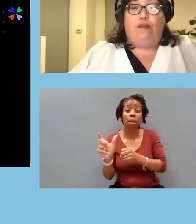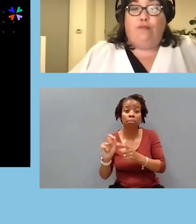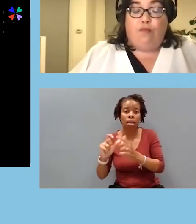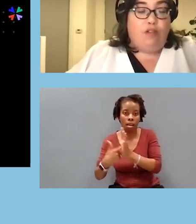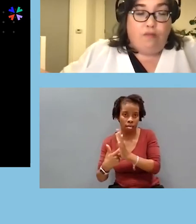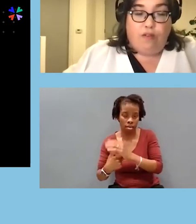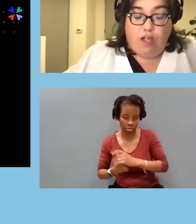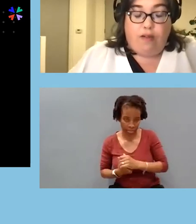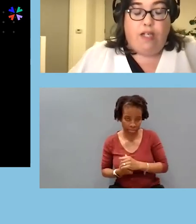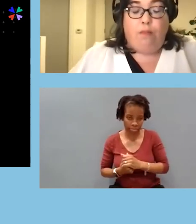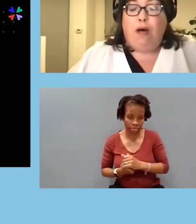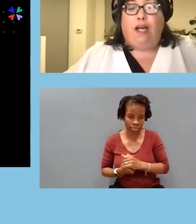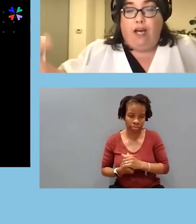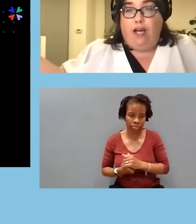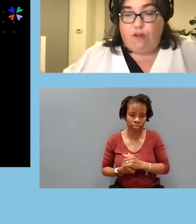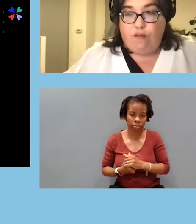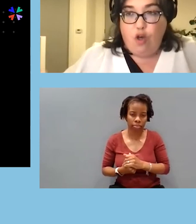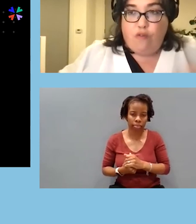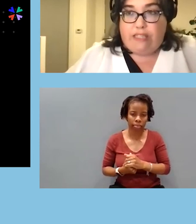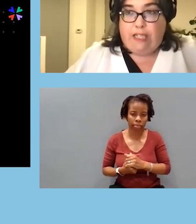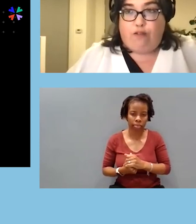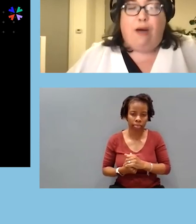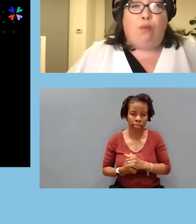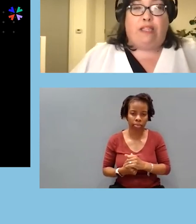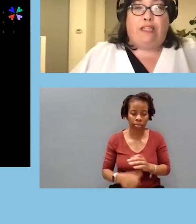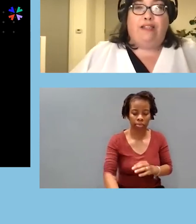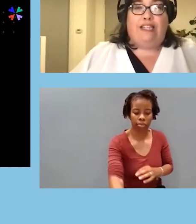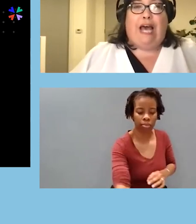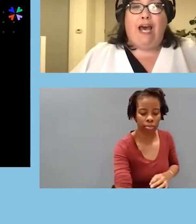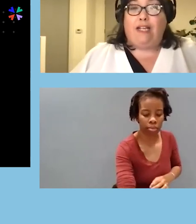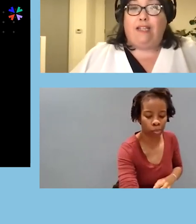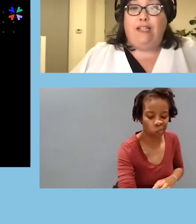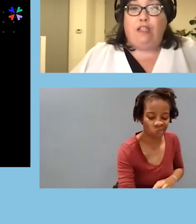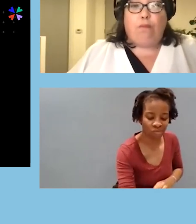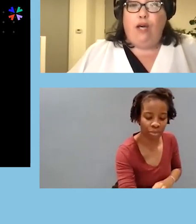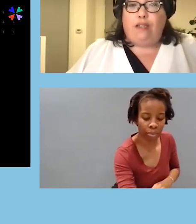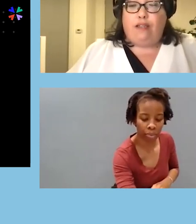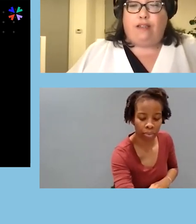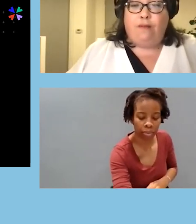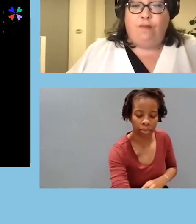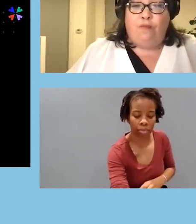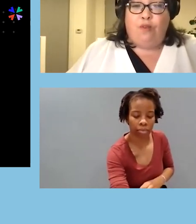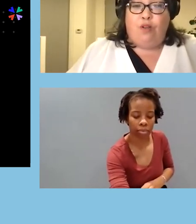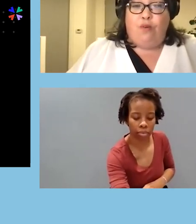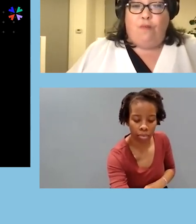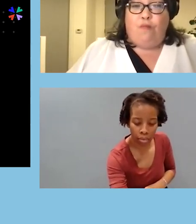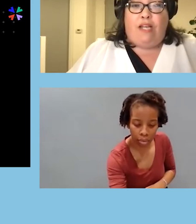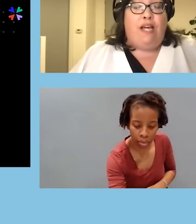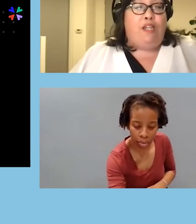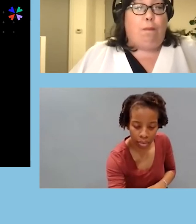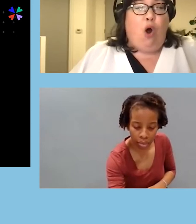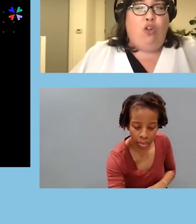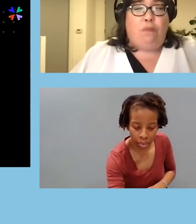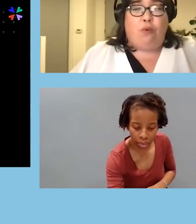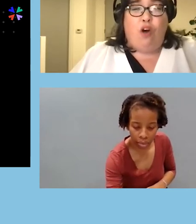this, in my kind of fiddling around with this, is access is process. And